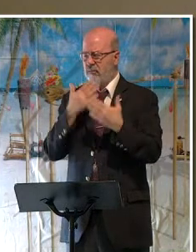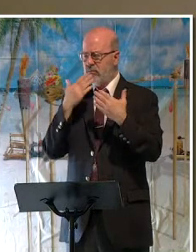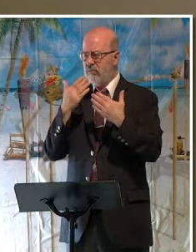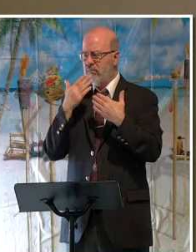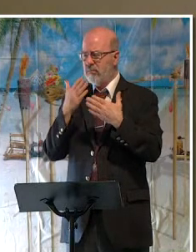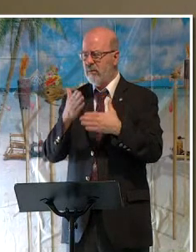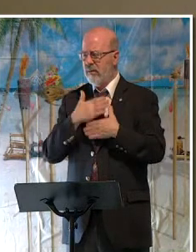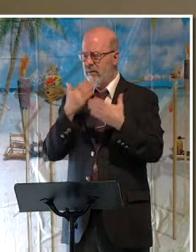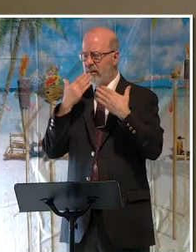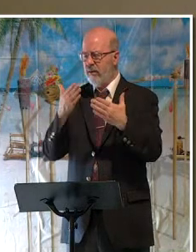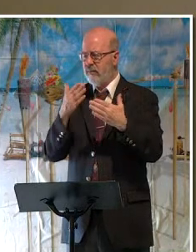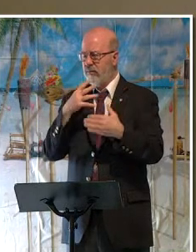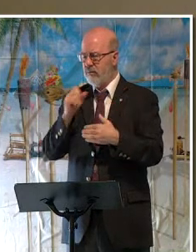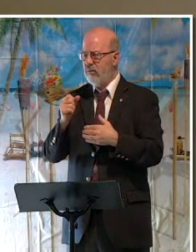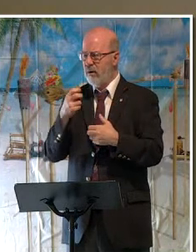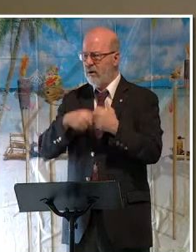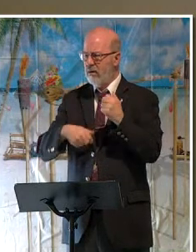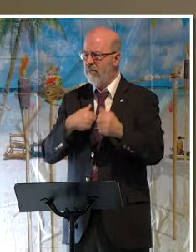glad they were.